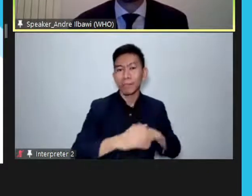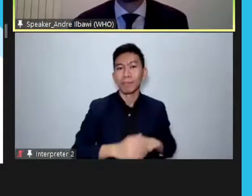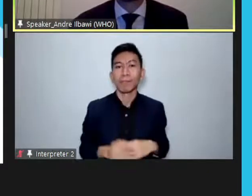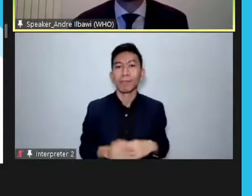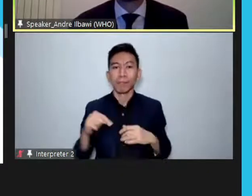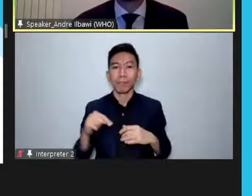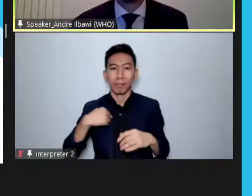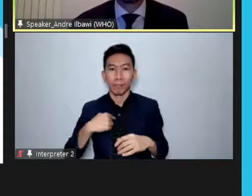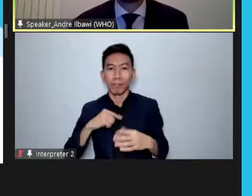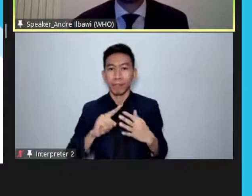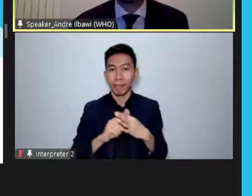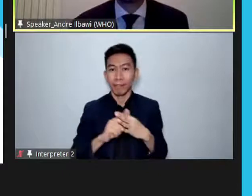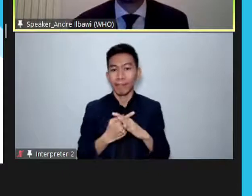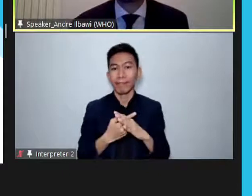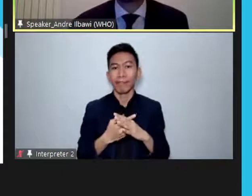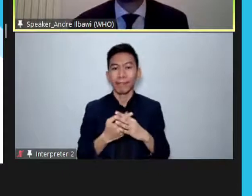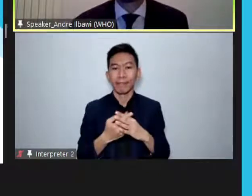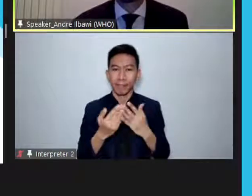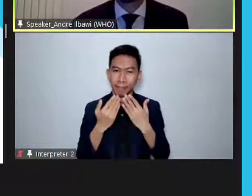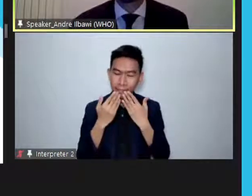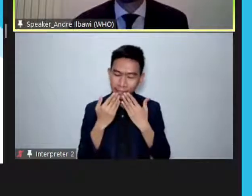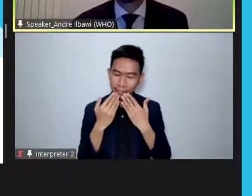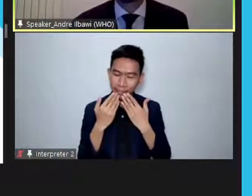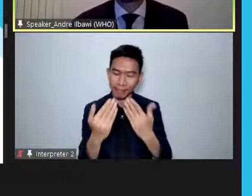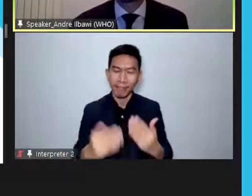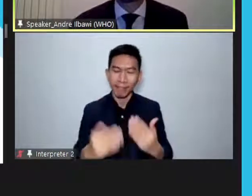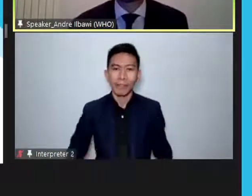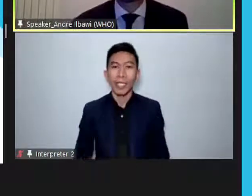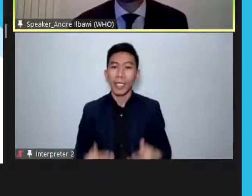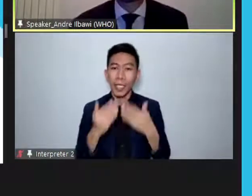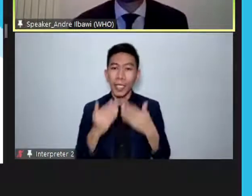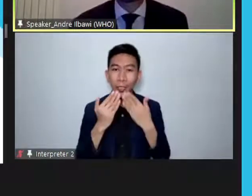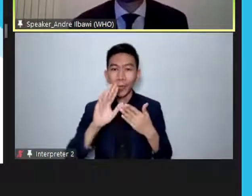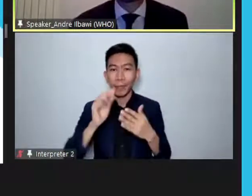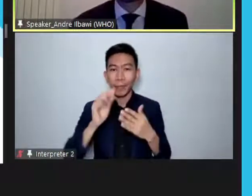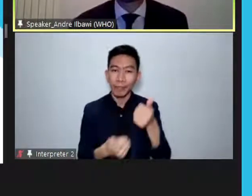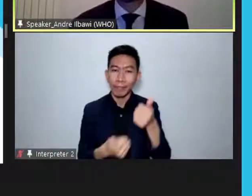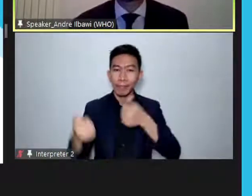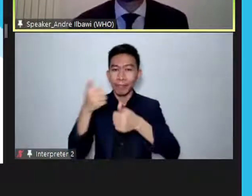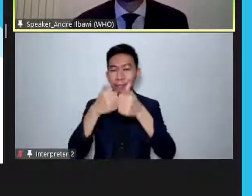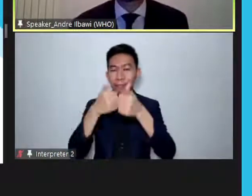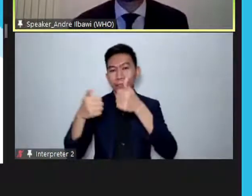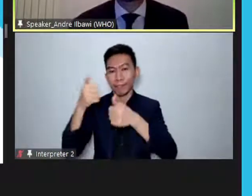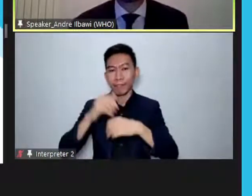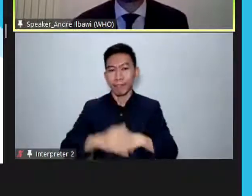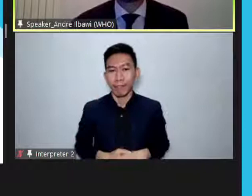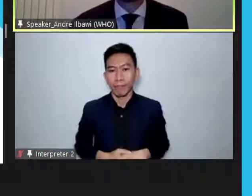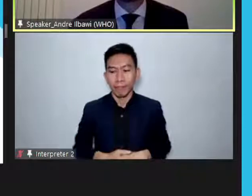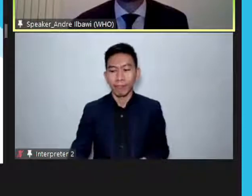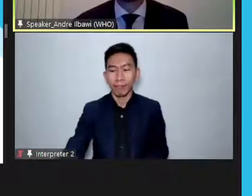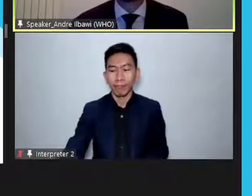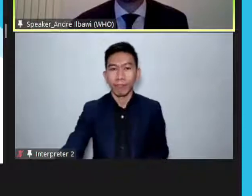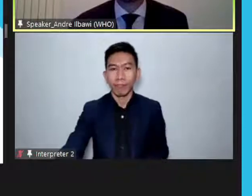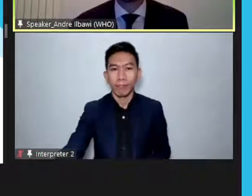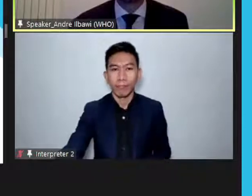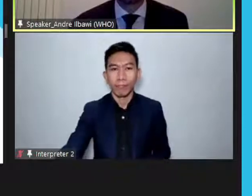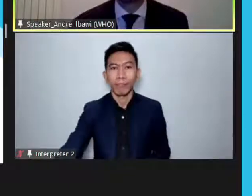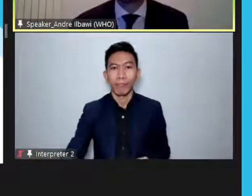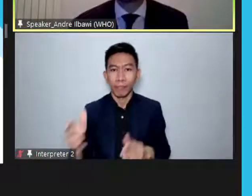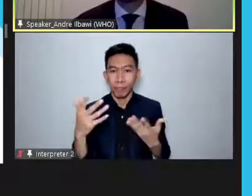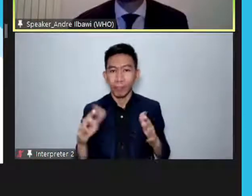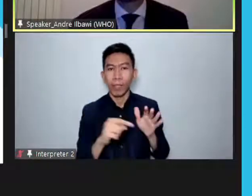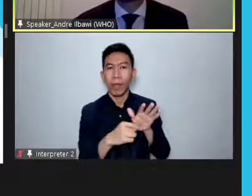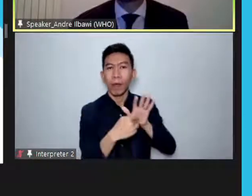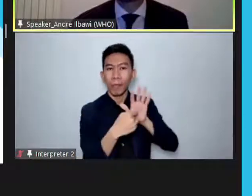you. Thank you for your leadership in the global cancer agenda. You have set a model, an inspiration